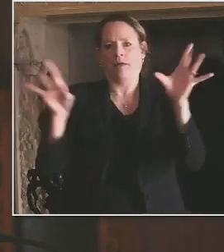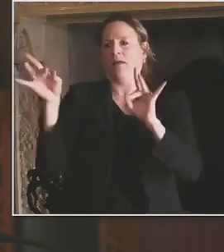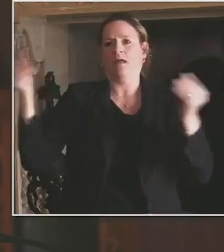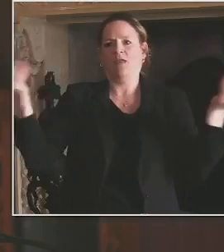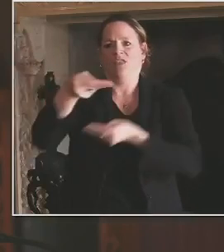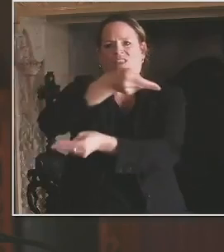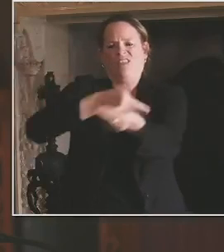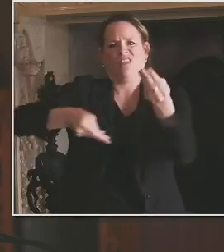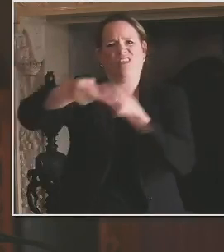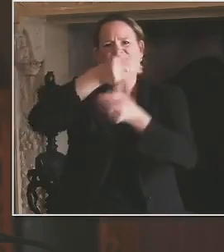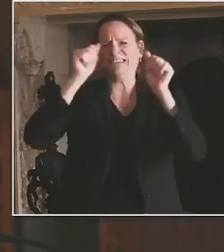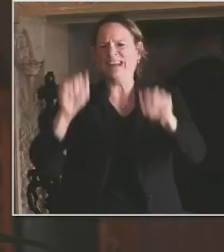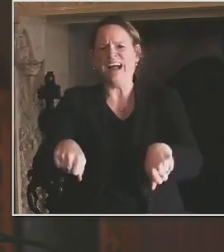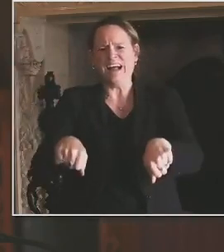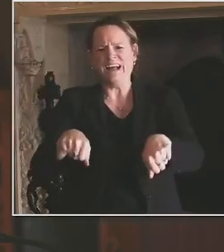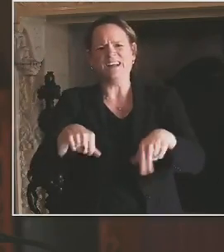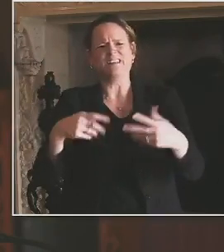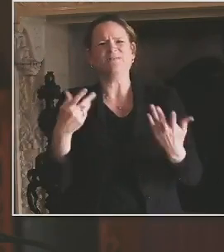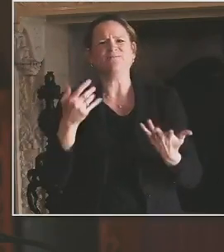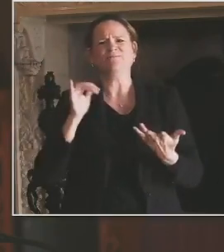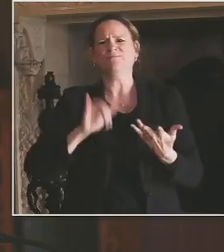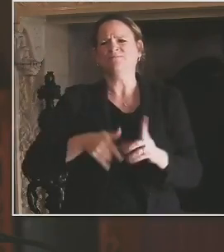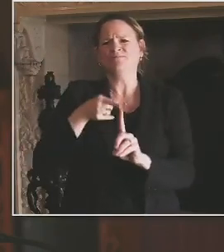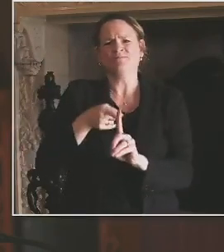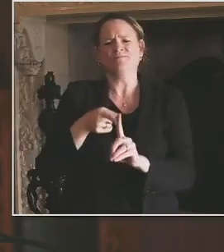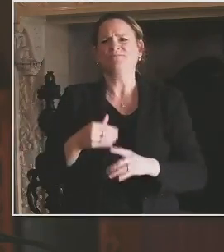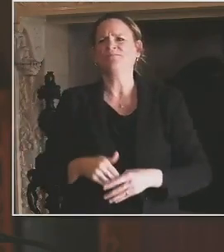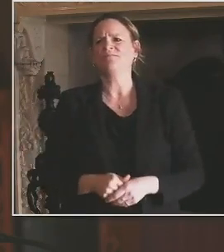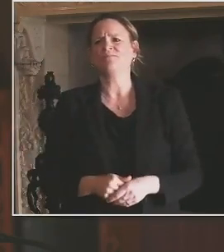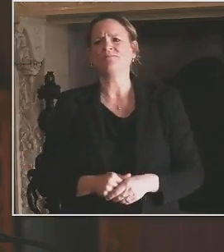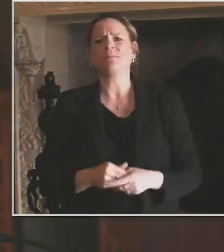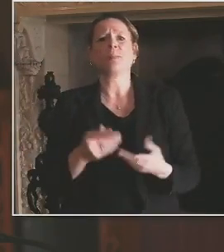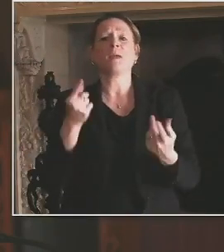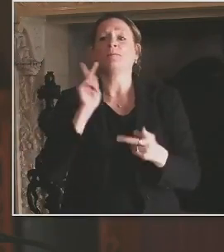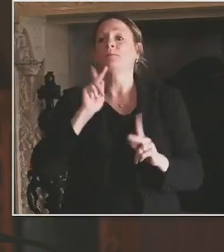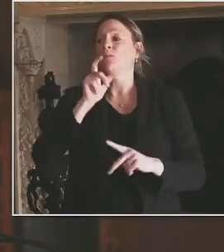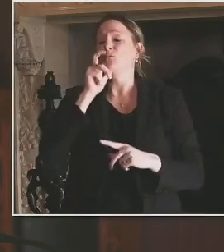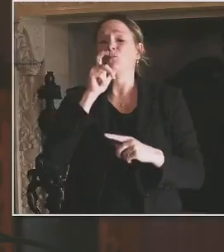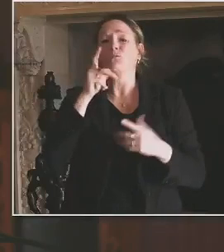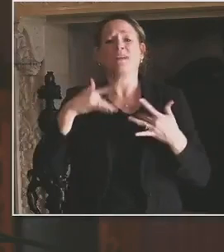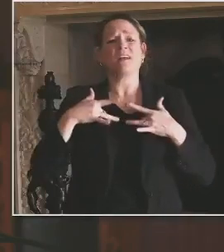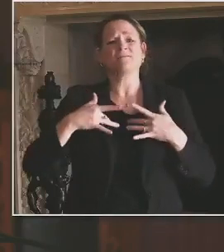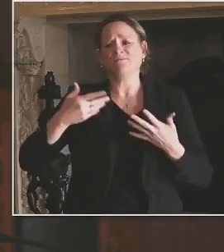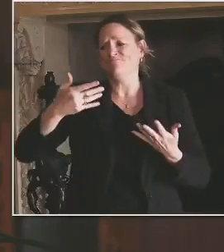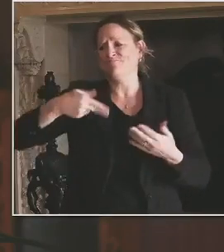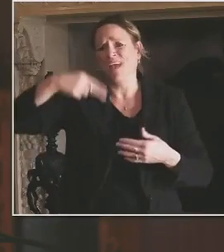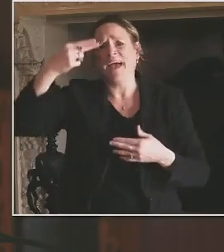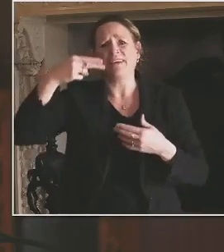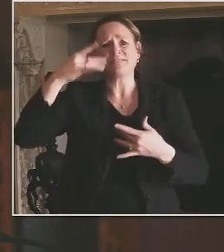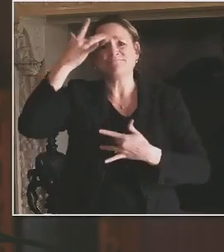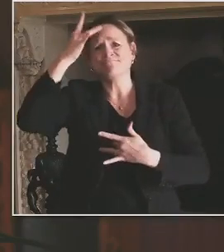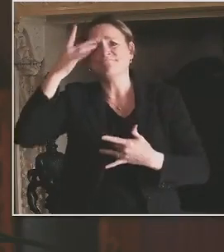the biggest danger is that one of those people is vulnerable to severe illness or death from